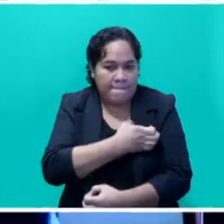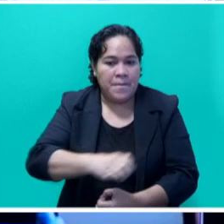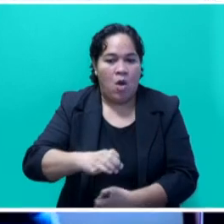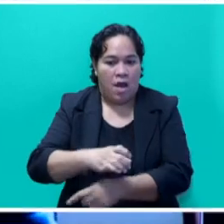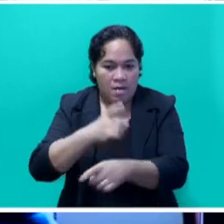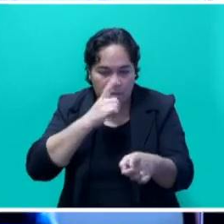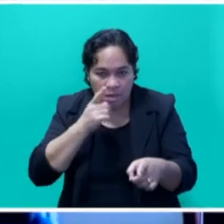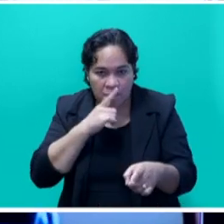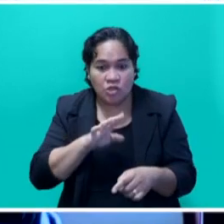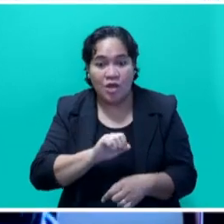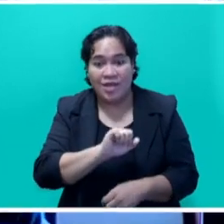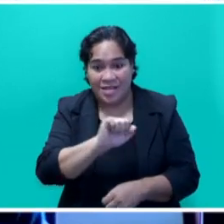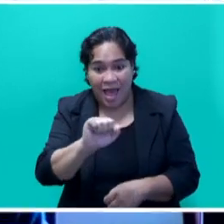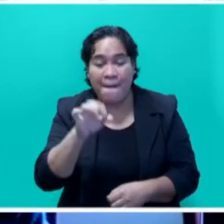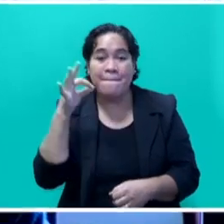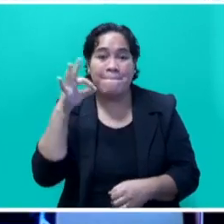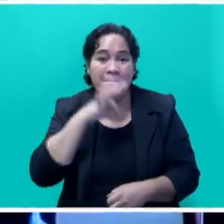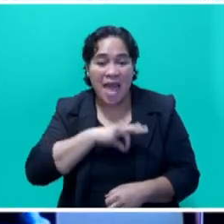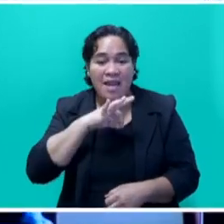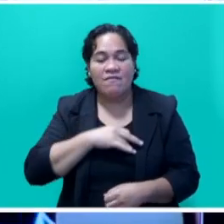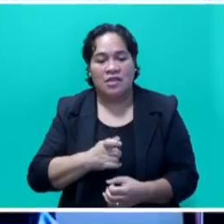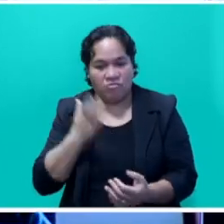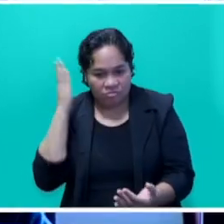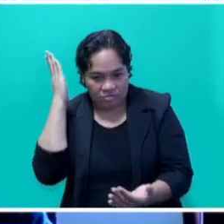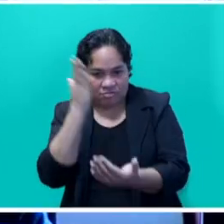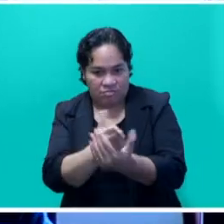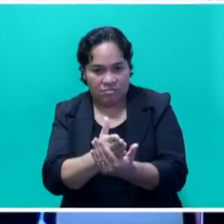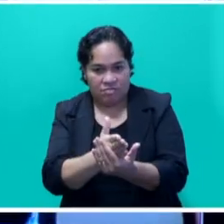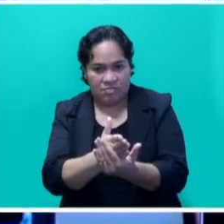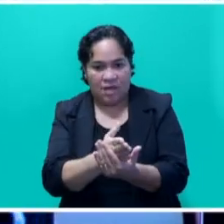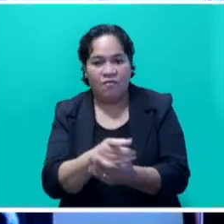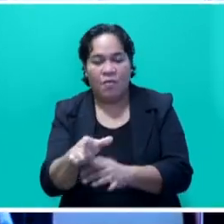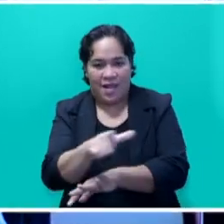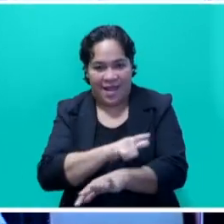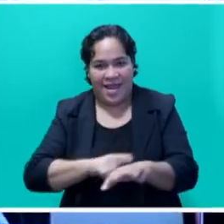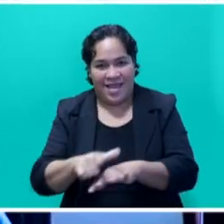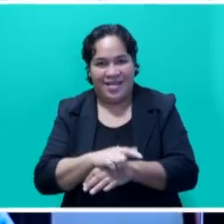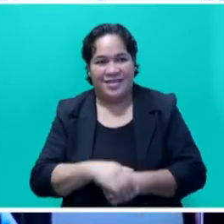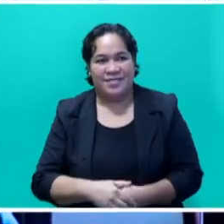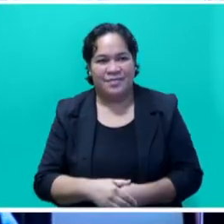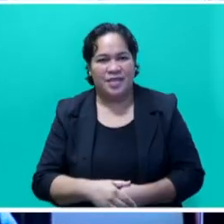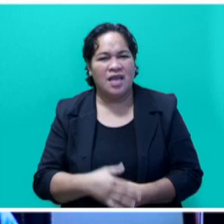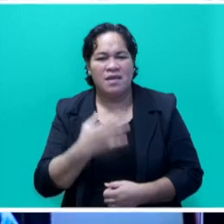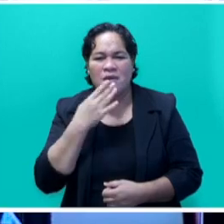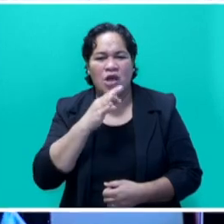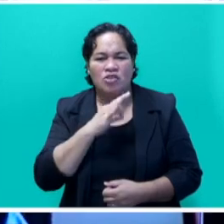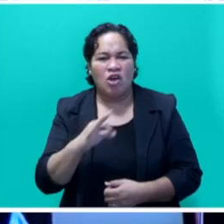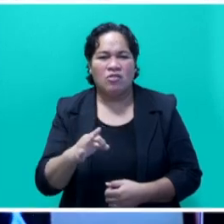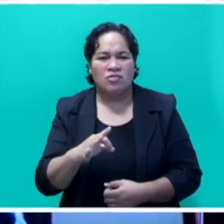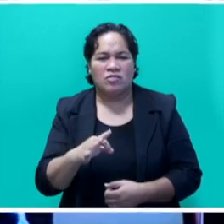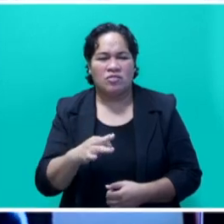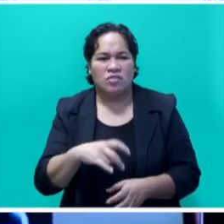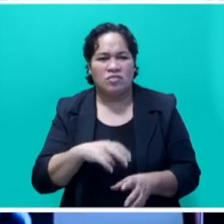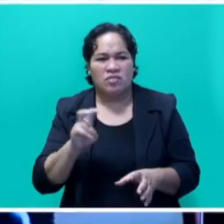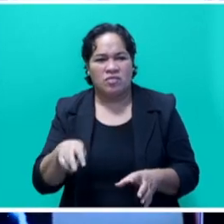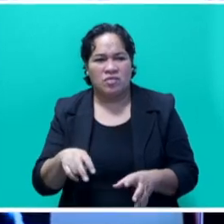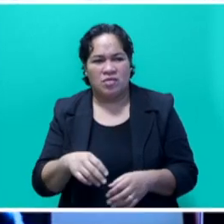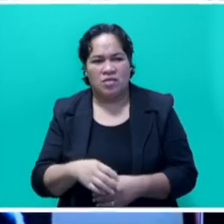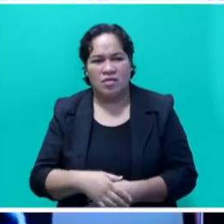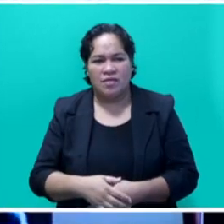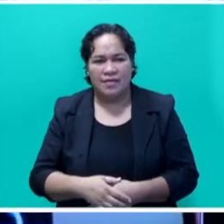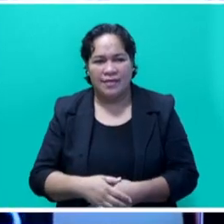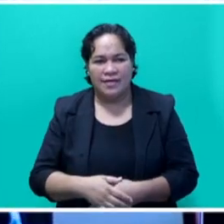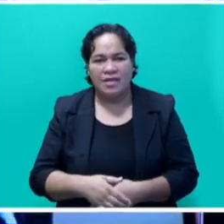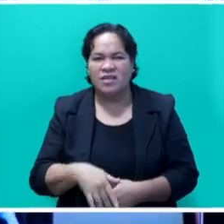landowners so they benefit directly from the land. Let's get away from moving away and saying, oh, you know,